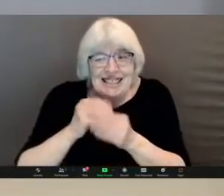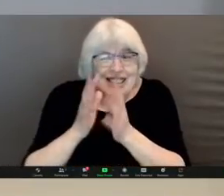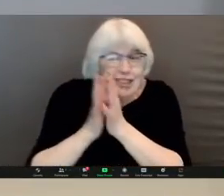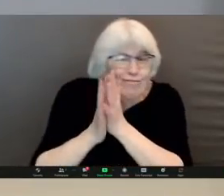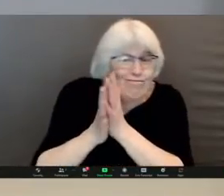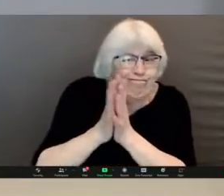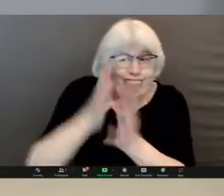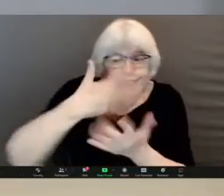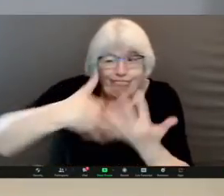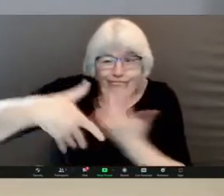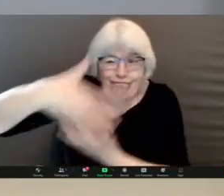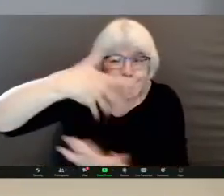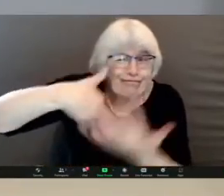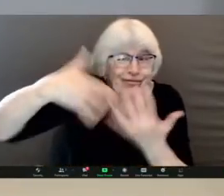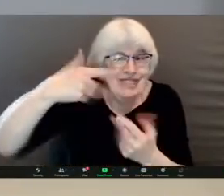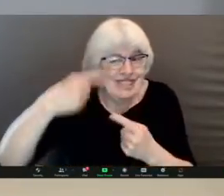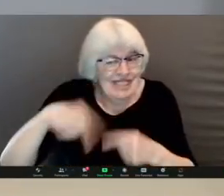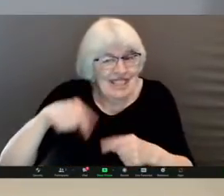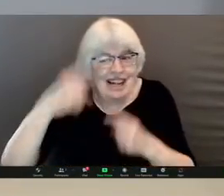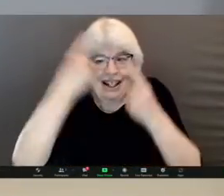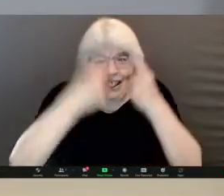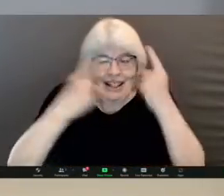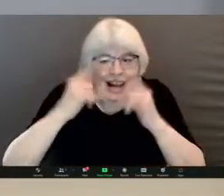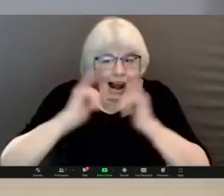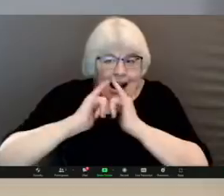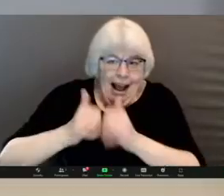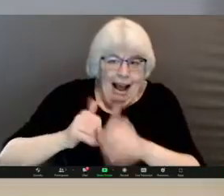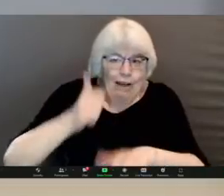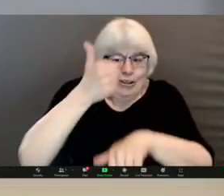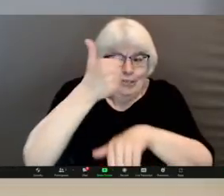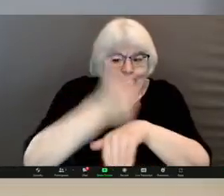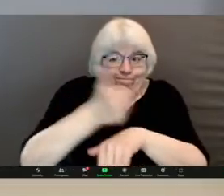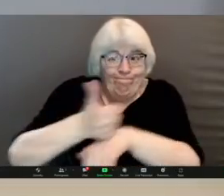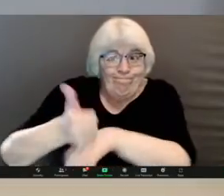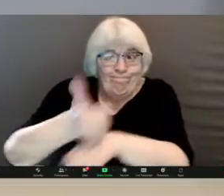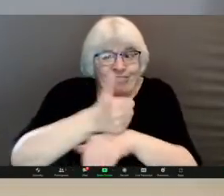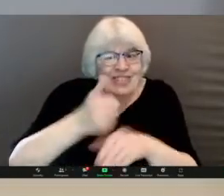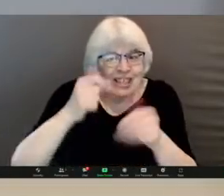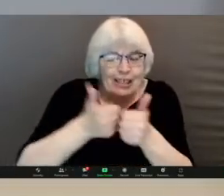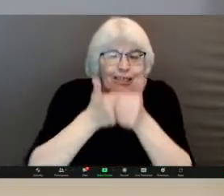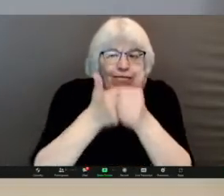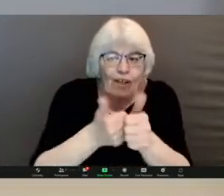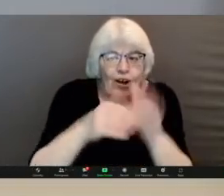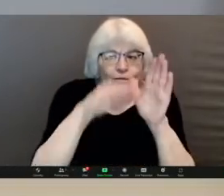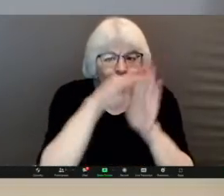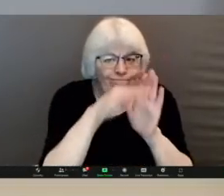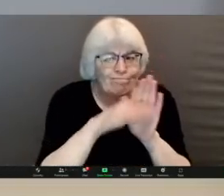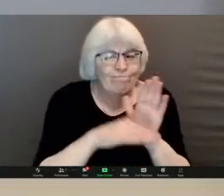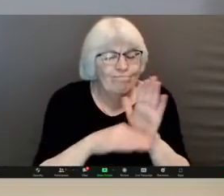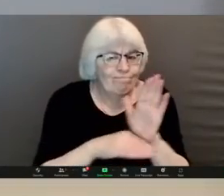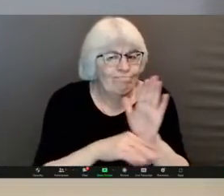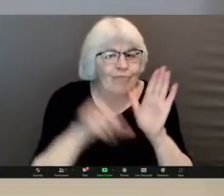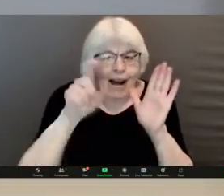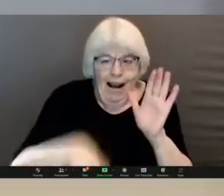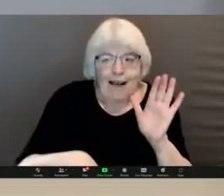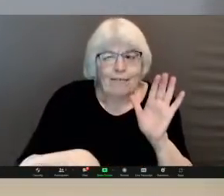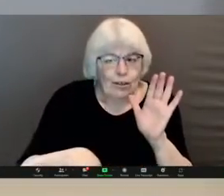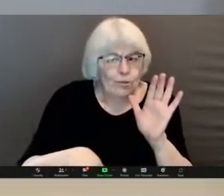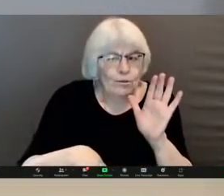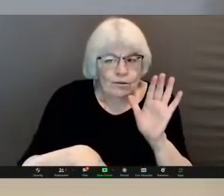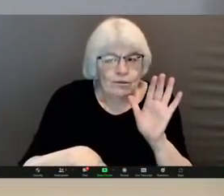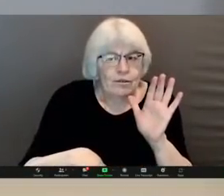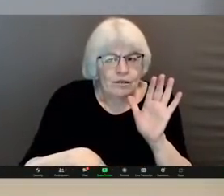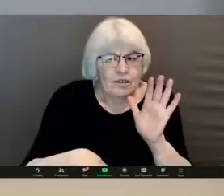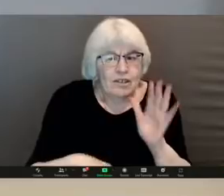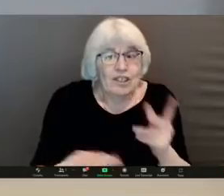And similar to the rest of Canada, we have lower rates of full vaccination in the younger age groups. When the